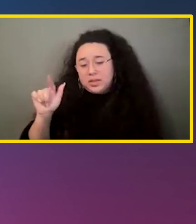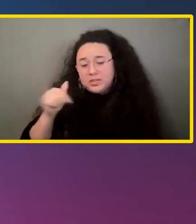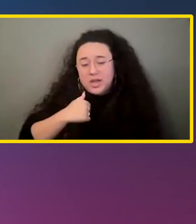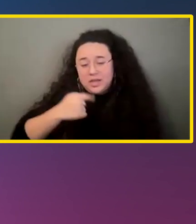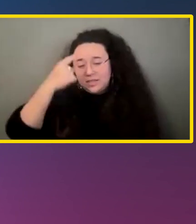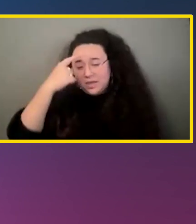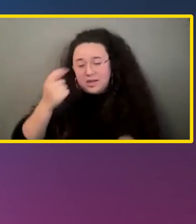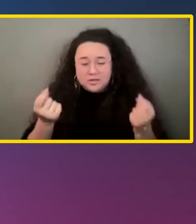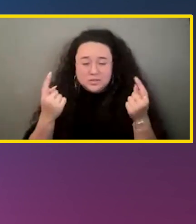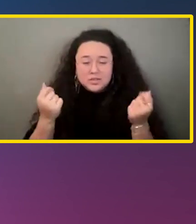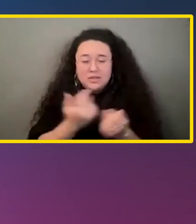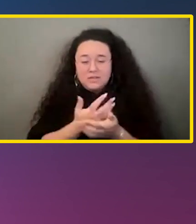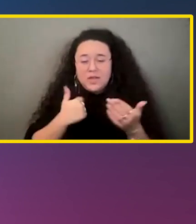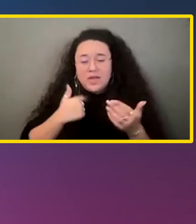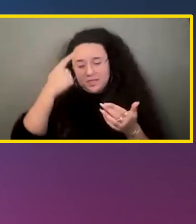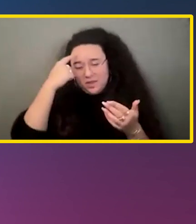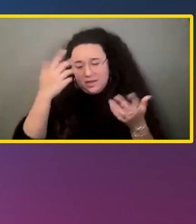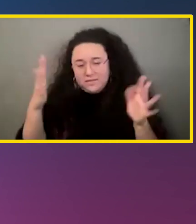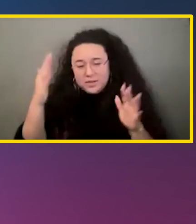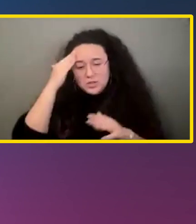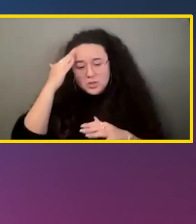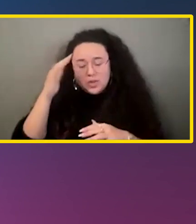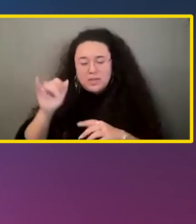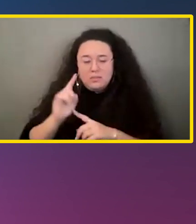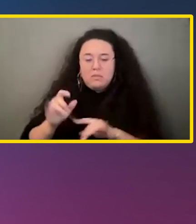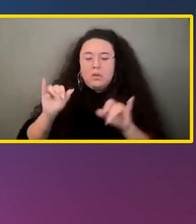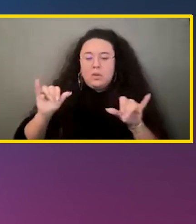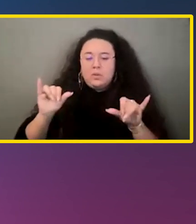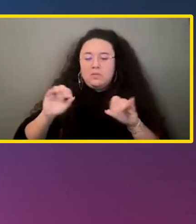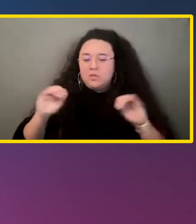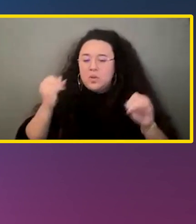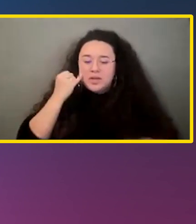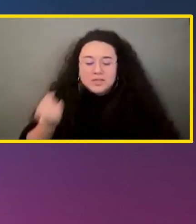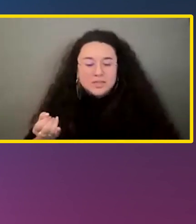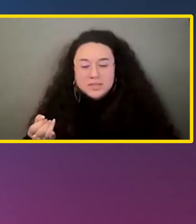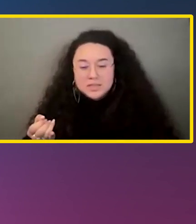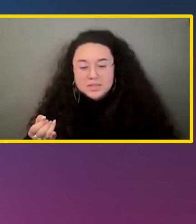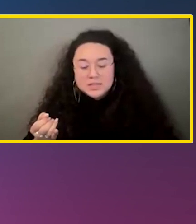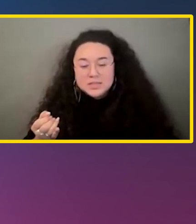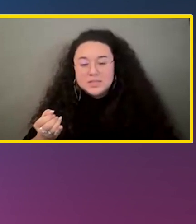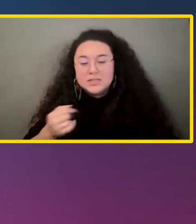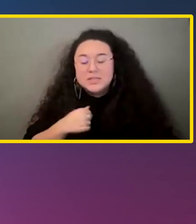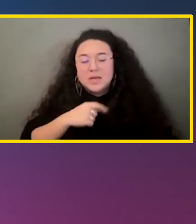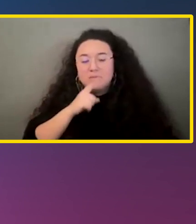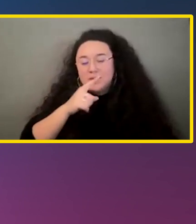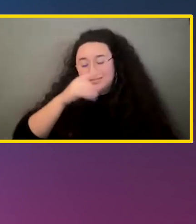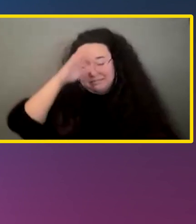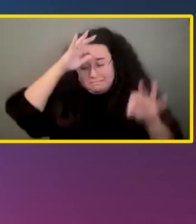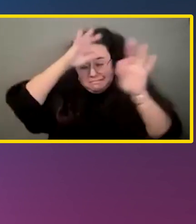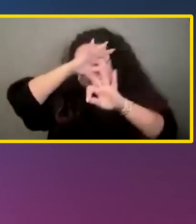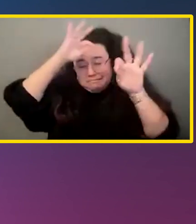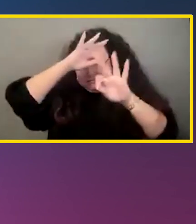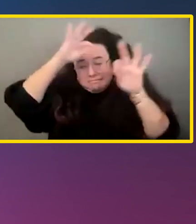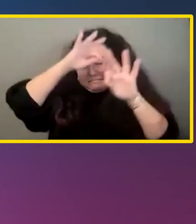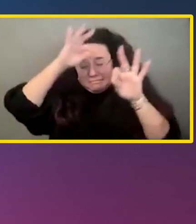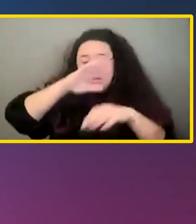understood. I thought I at that moment had to say, I had no idea. I am basically ignorant to all of these